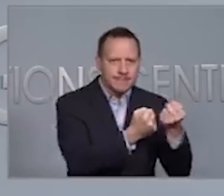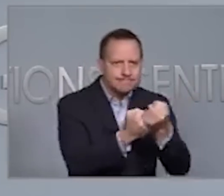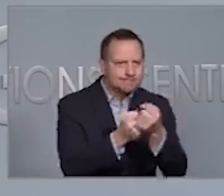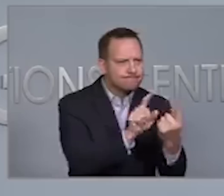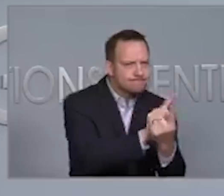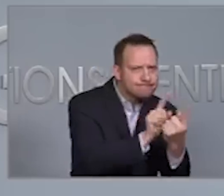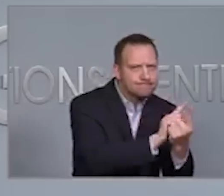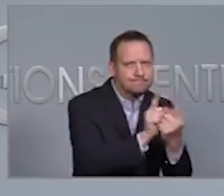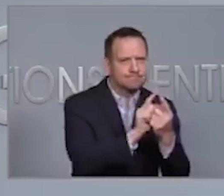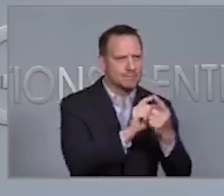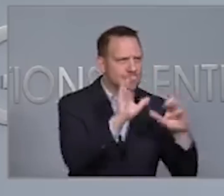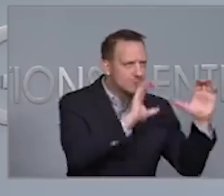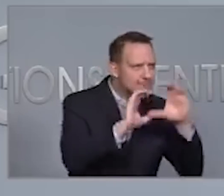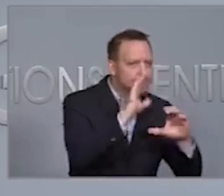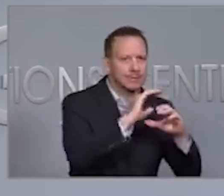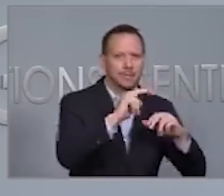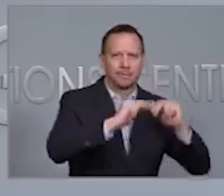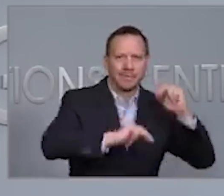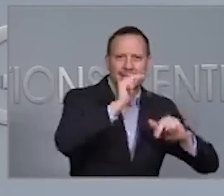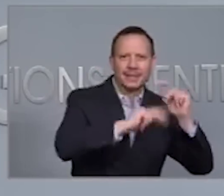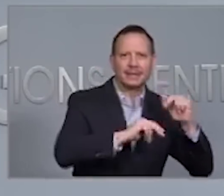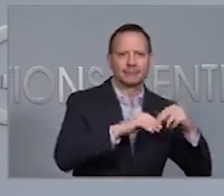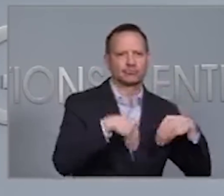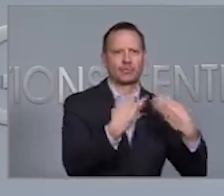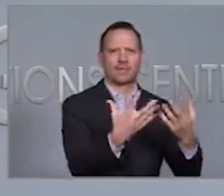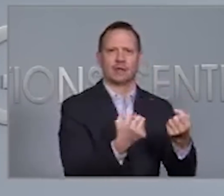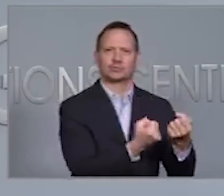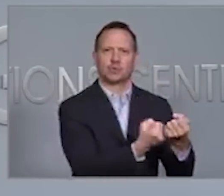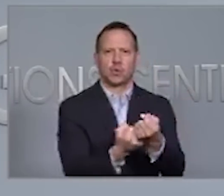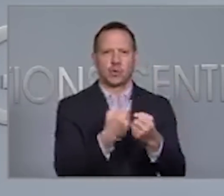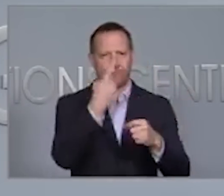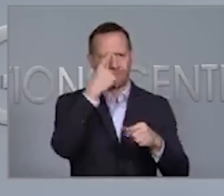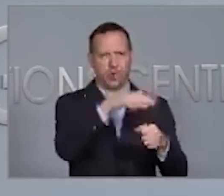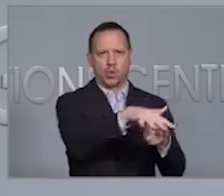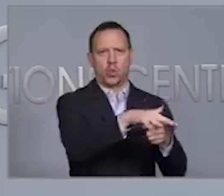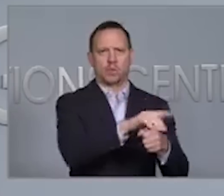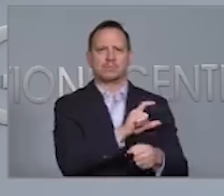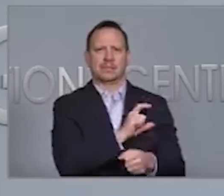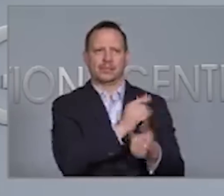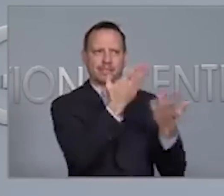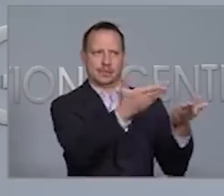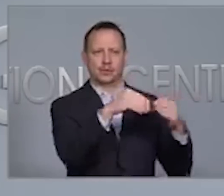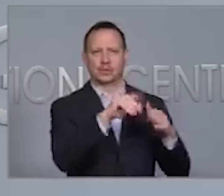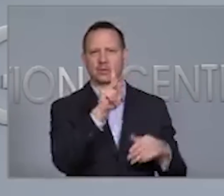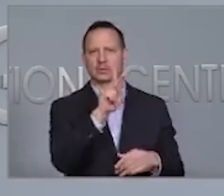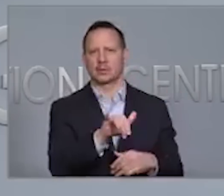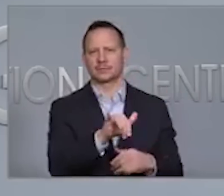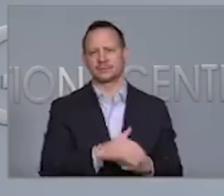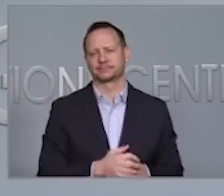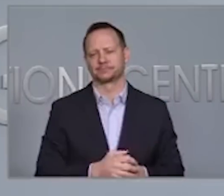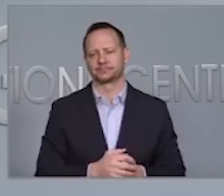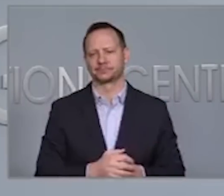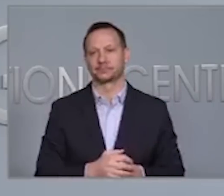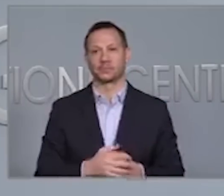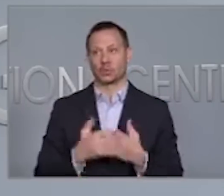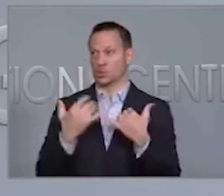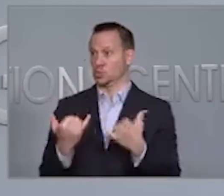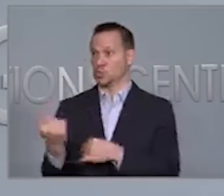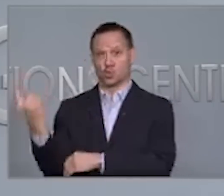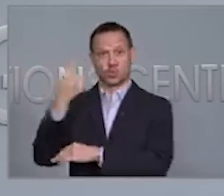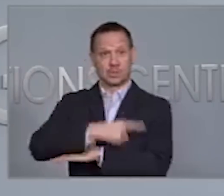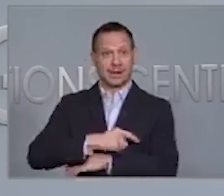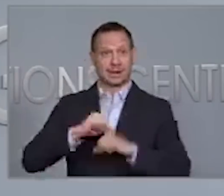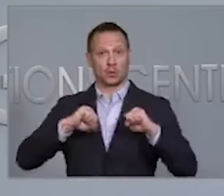as they've searched structures and provided support to local law enforcement. As winter weather continues throughout today, we recommend the